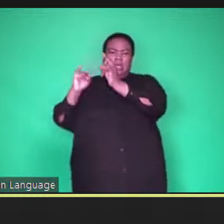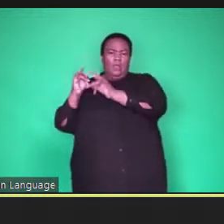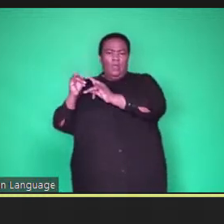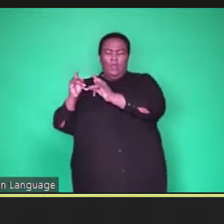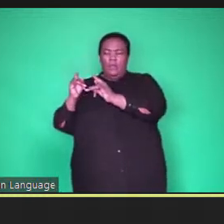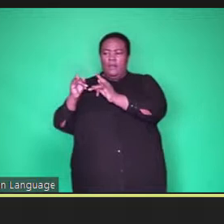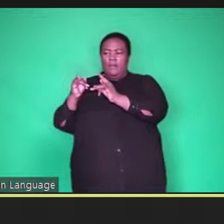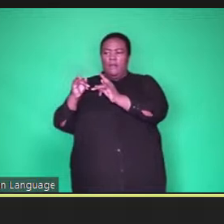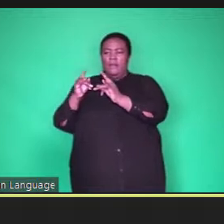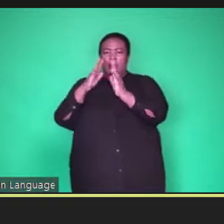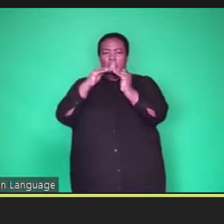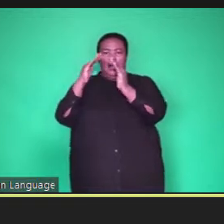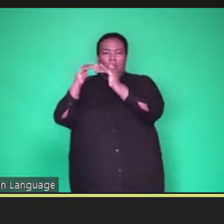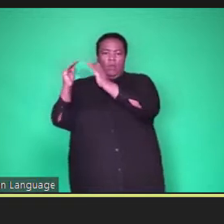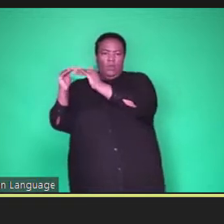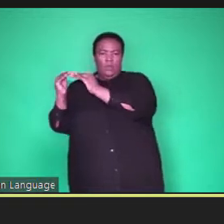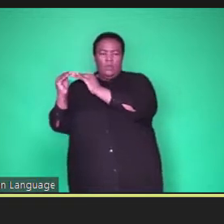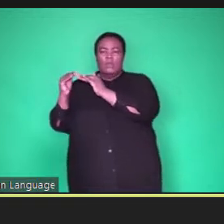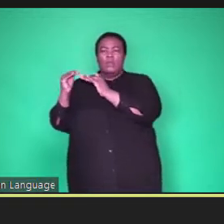them, and